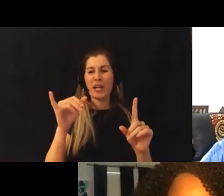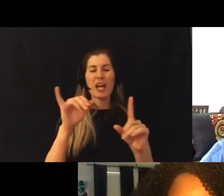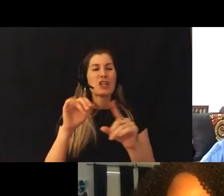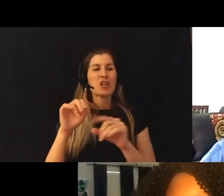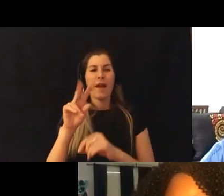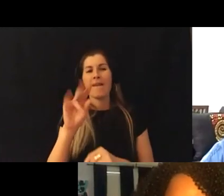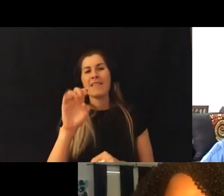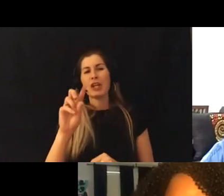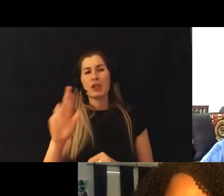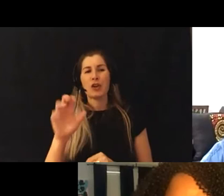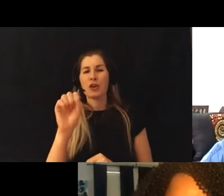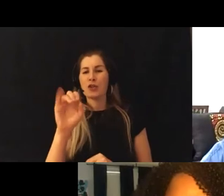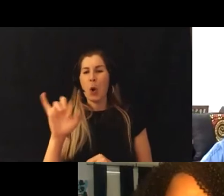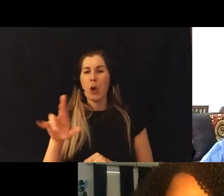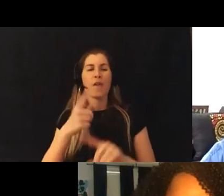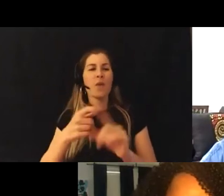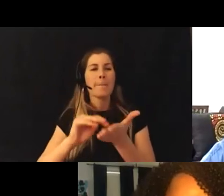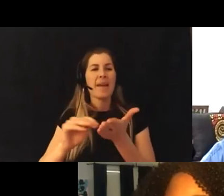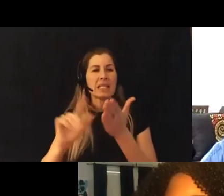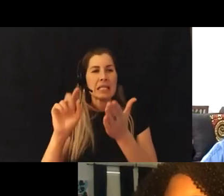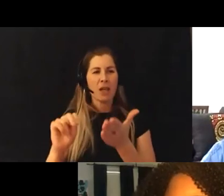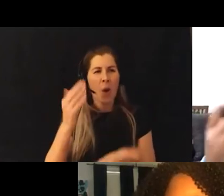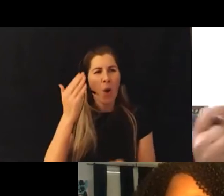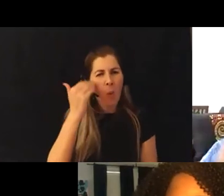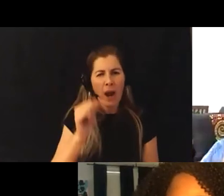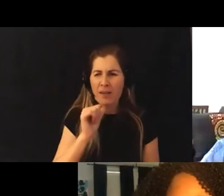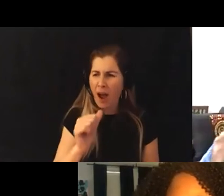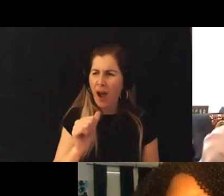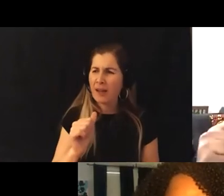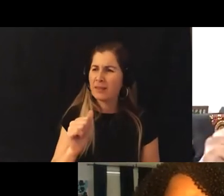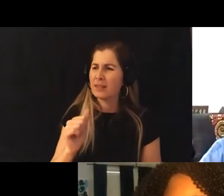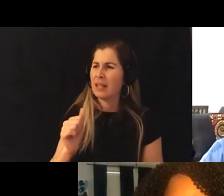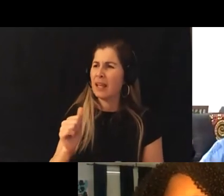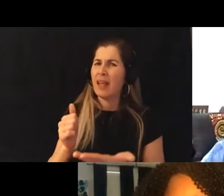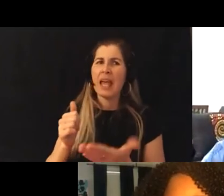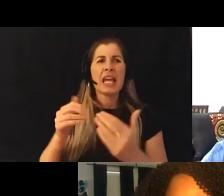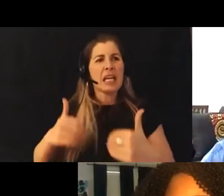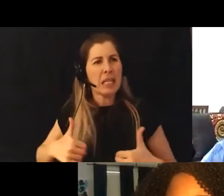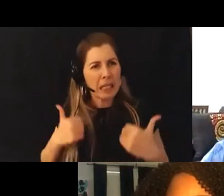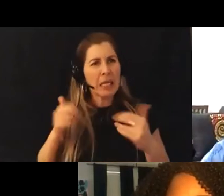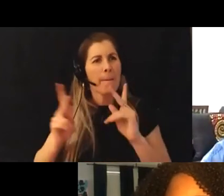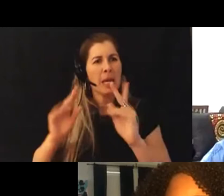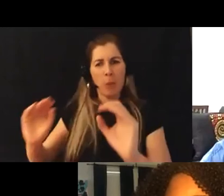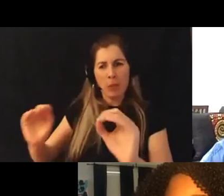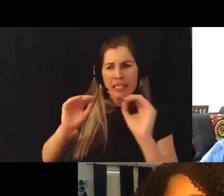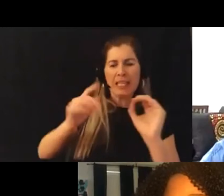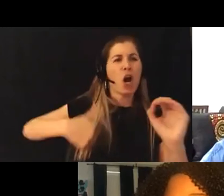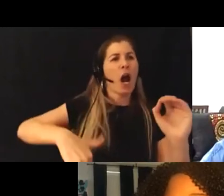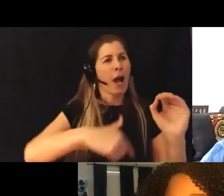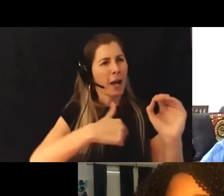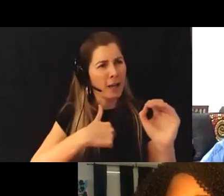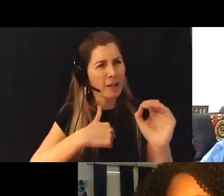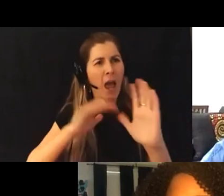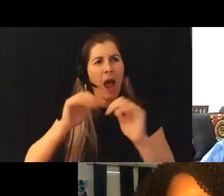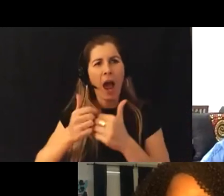Sawyer, who comes out of Memphis, who said, why aren't we listening to our people, our young people, teaching how they want to